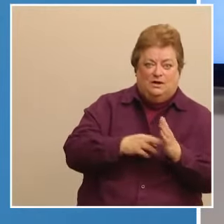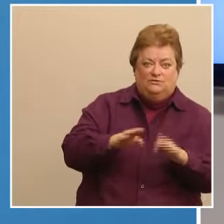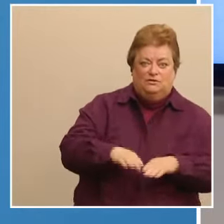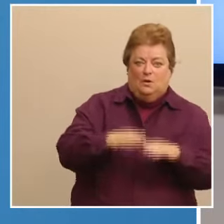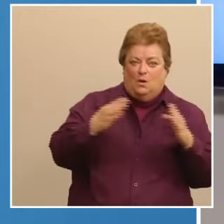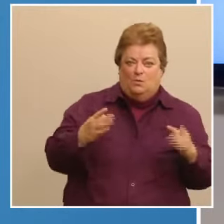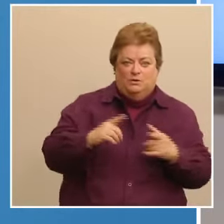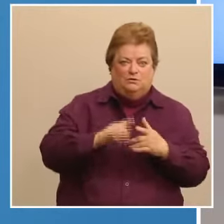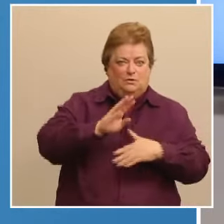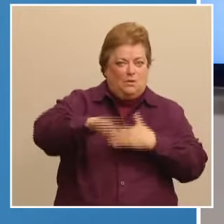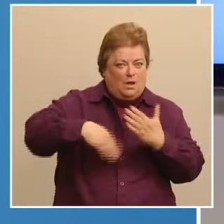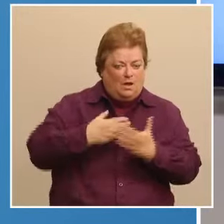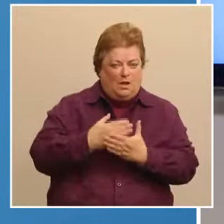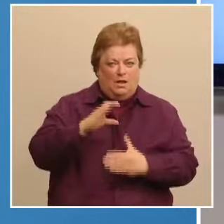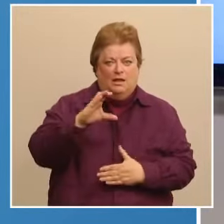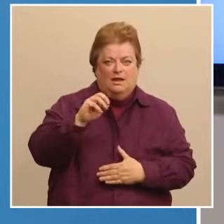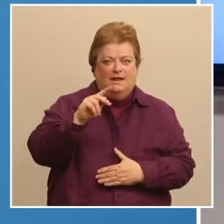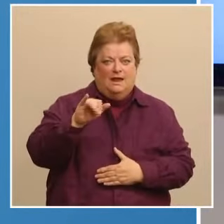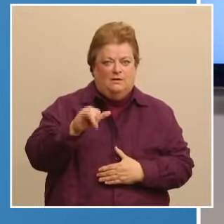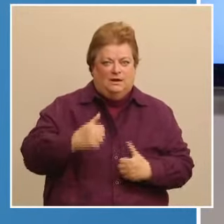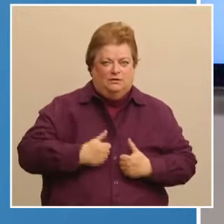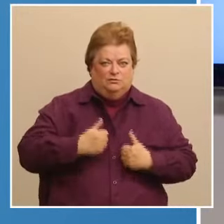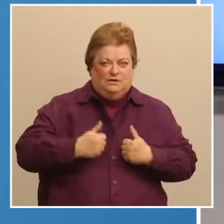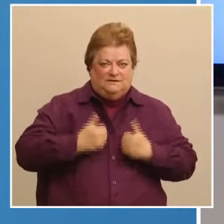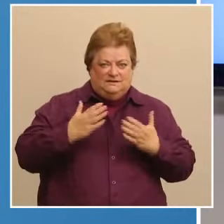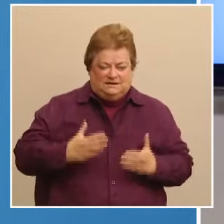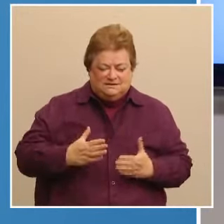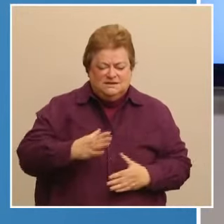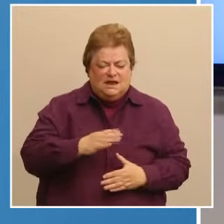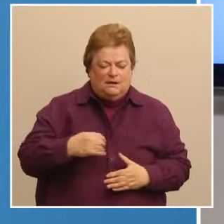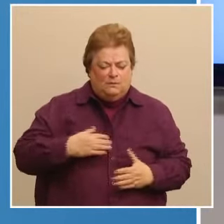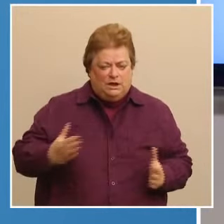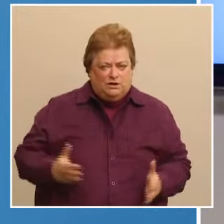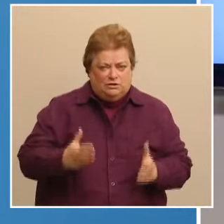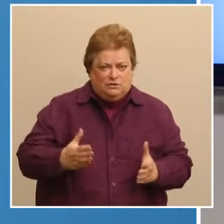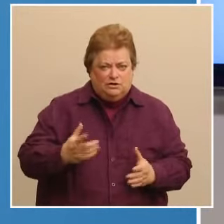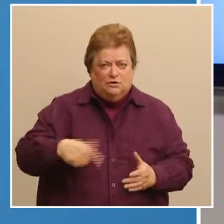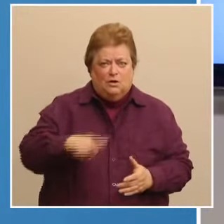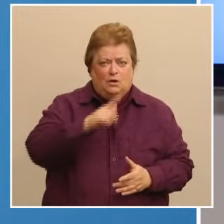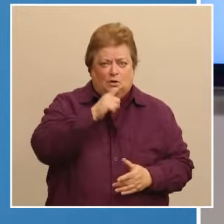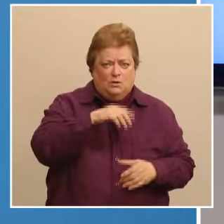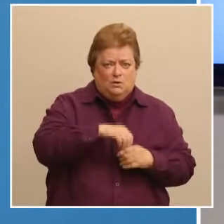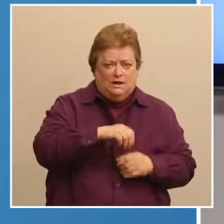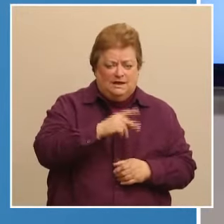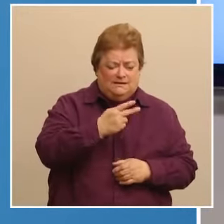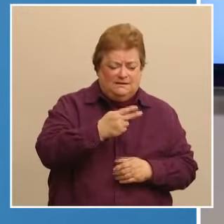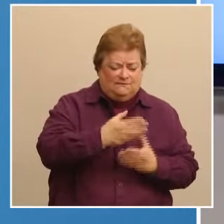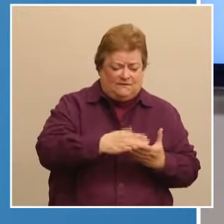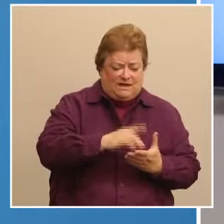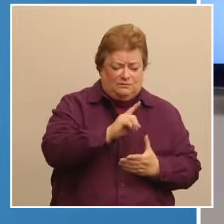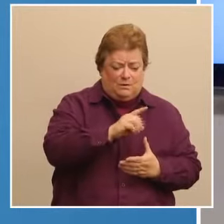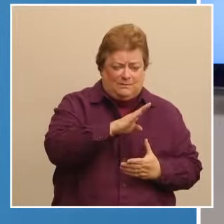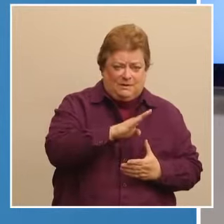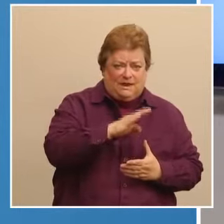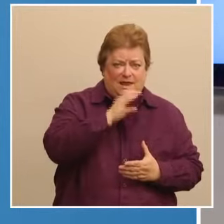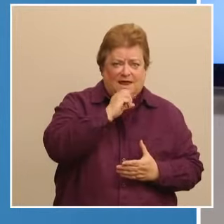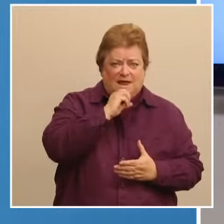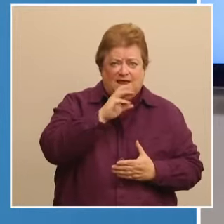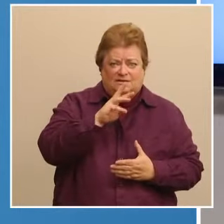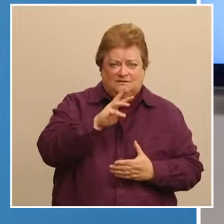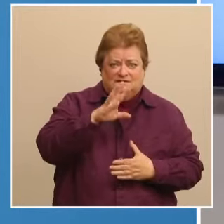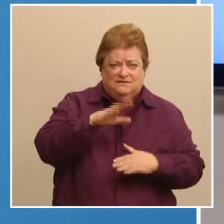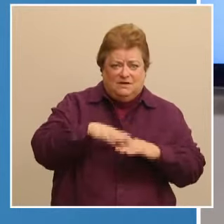is open to all county residents, and we encourage all those who are in Phase 1B, those aged 65 and older, and those